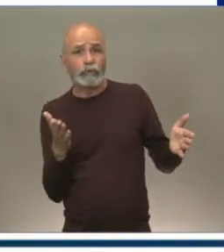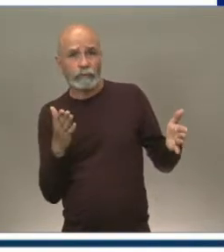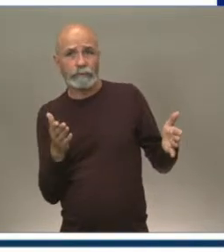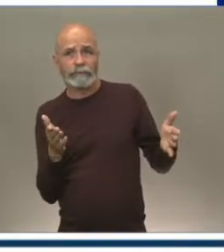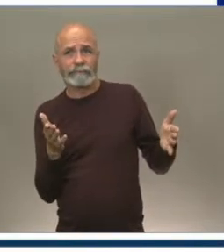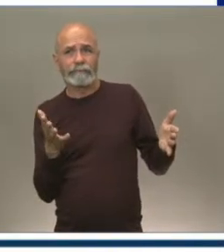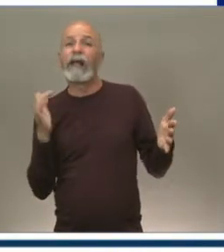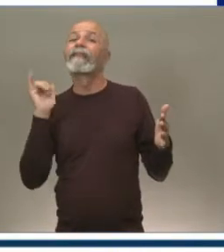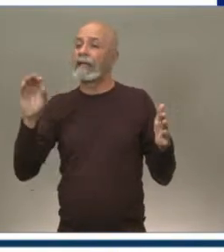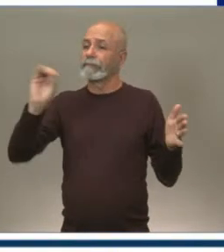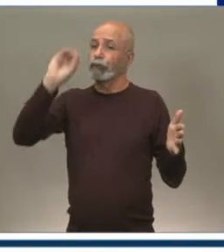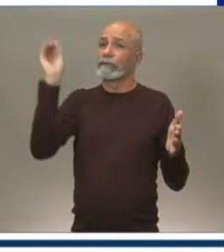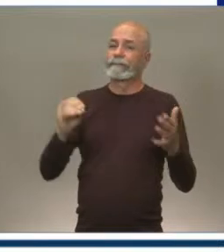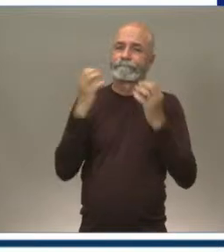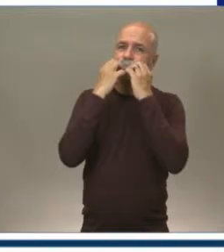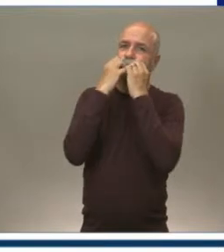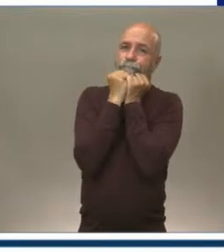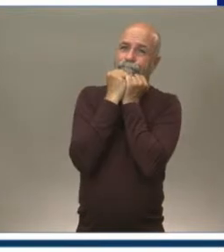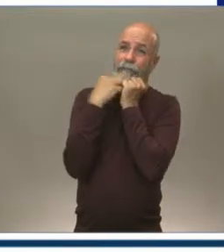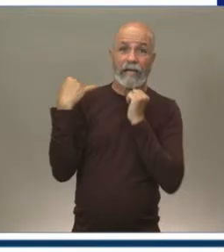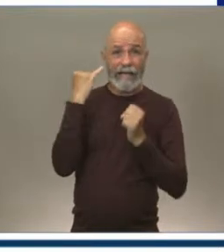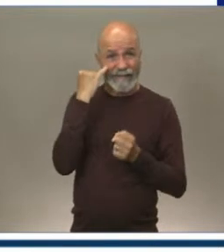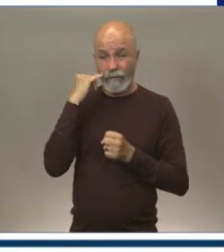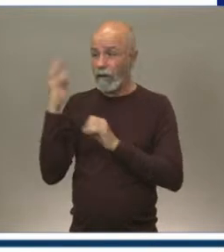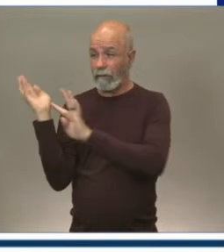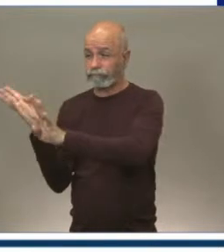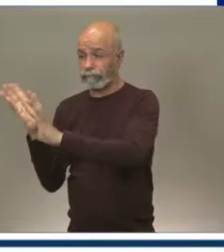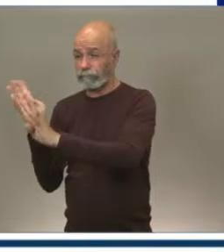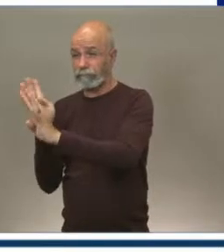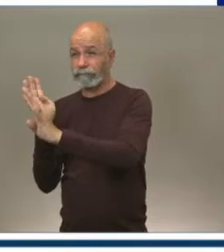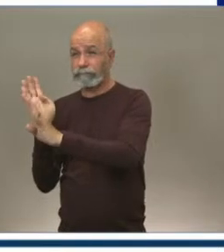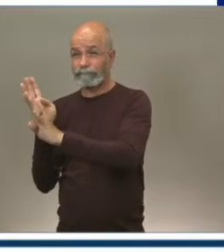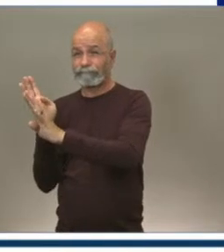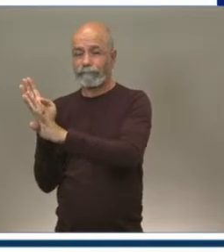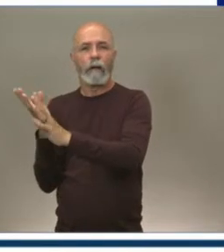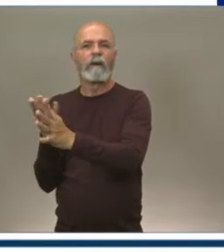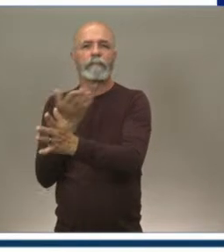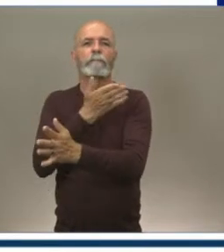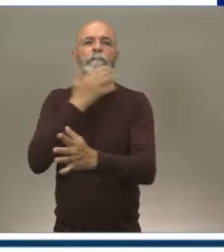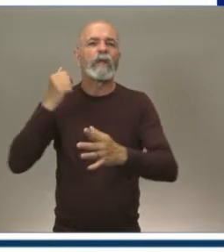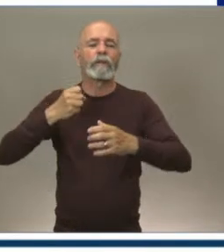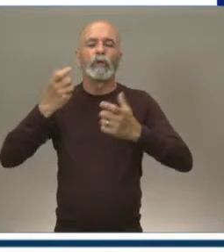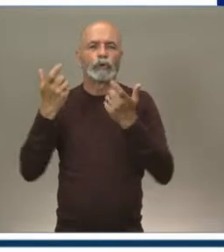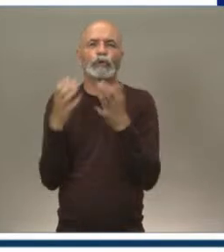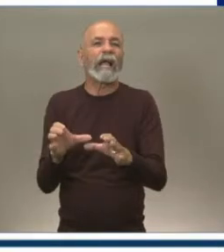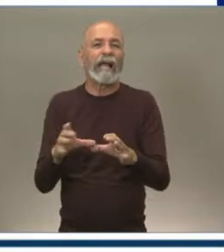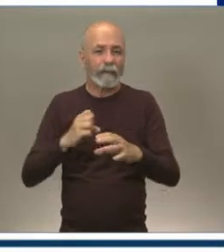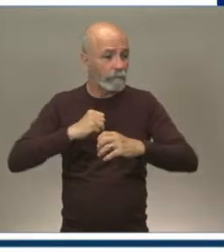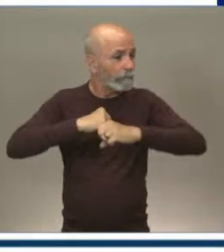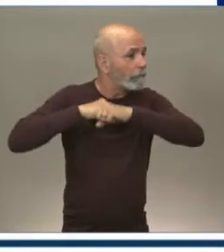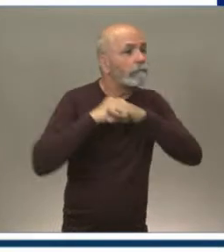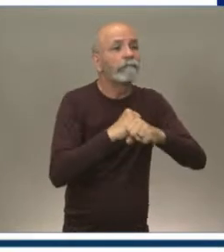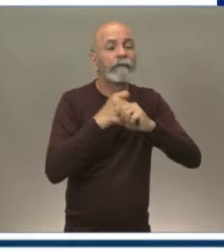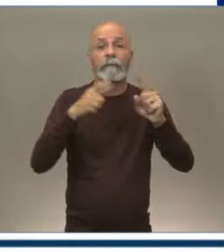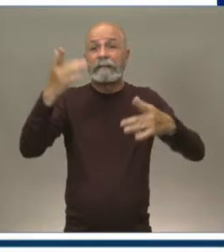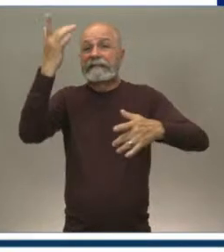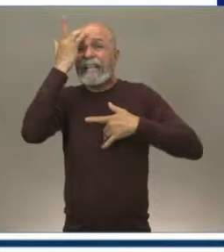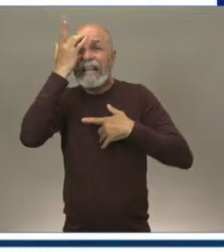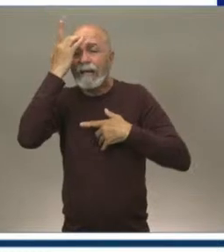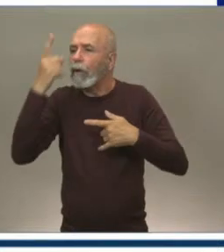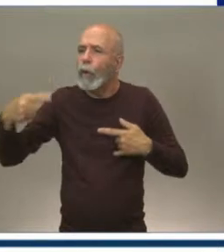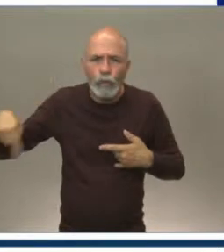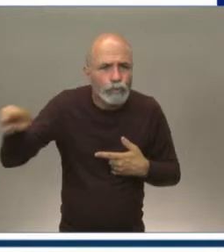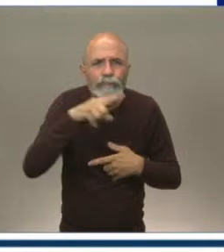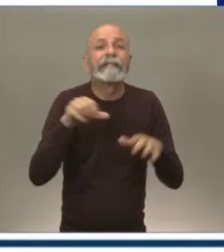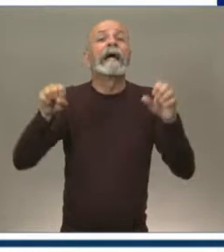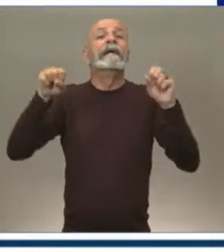get vaccinated, the better our chances are of protection. So everyone who is eligible, please book your first dose. I love seeing the